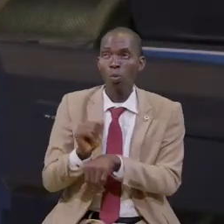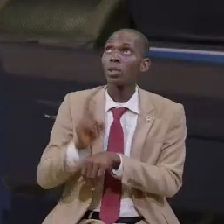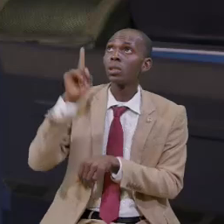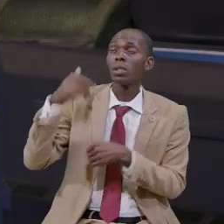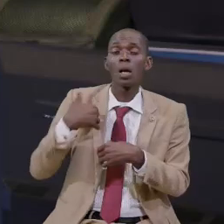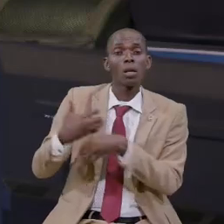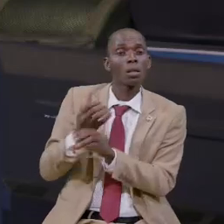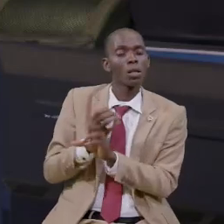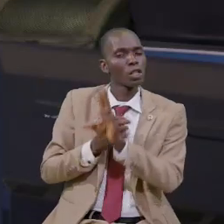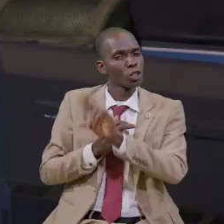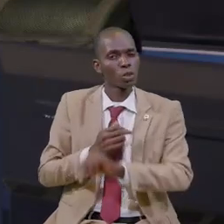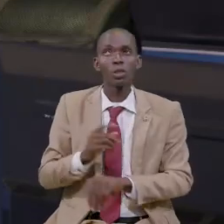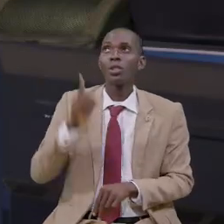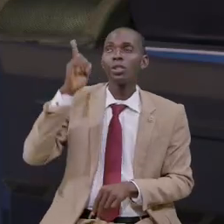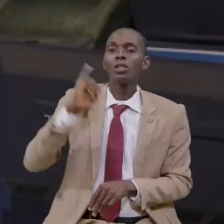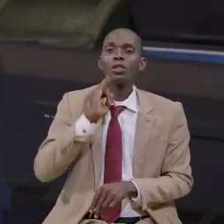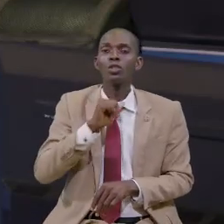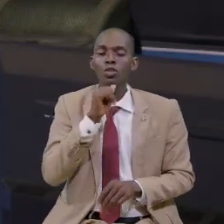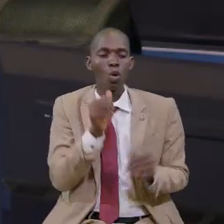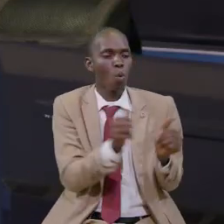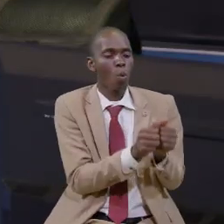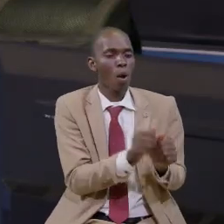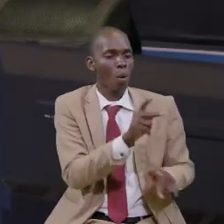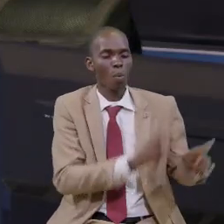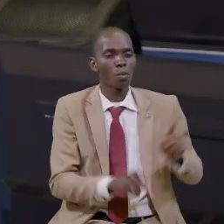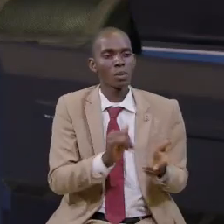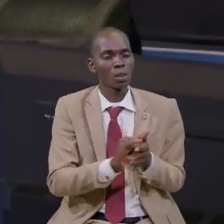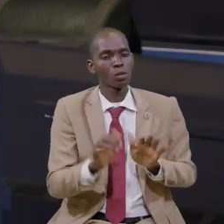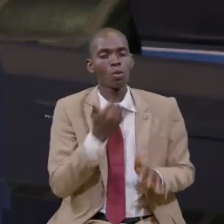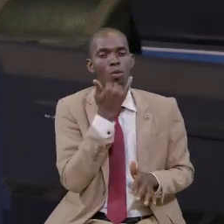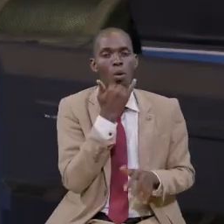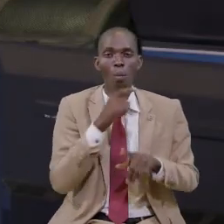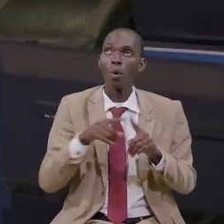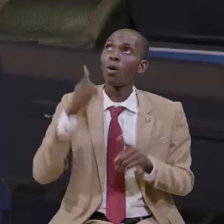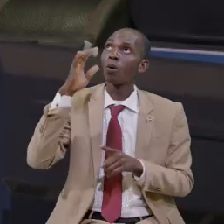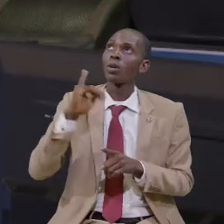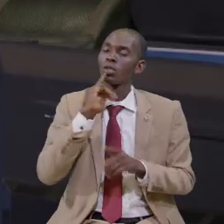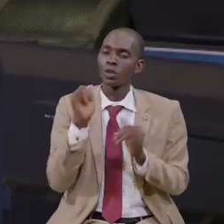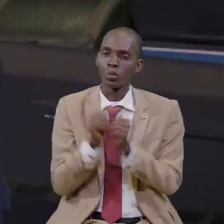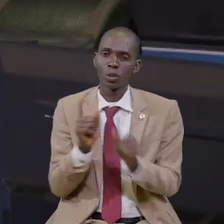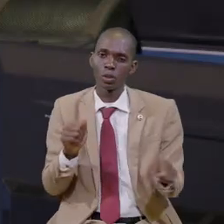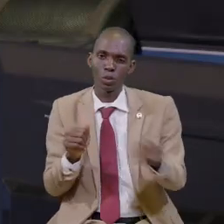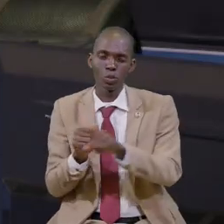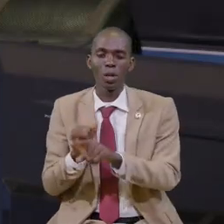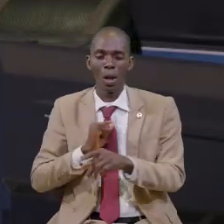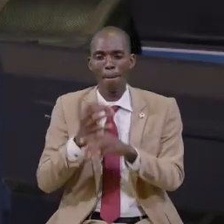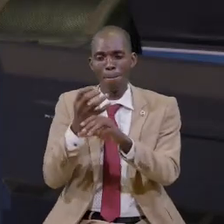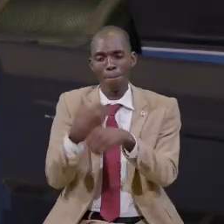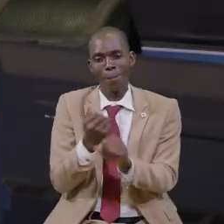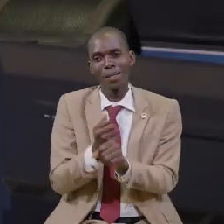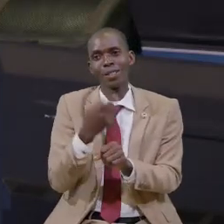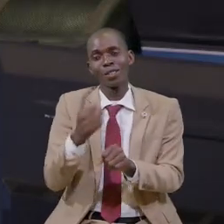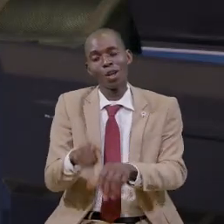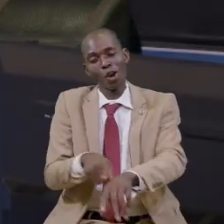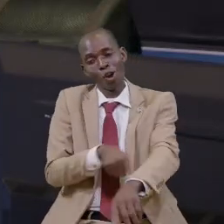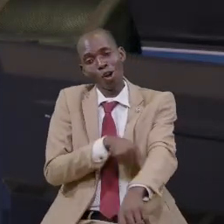not on their side. He's on your side. Amen. To cut a long story short, you know, sometimes you make a short story long,